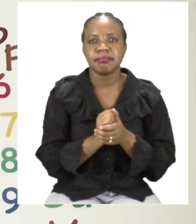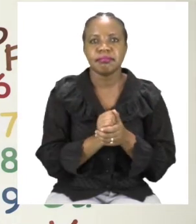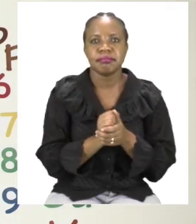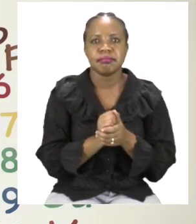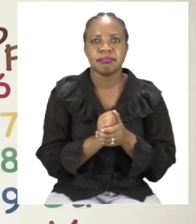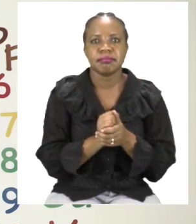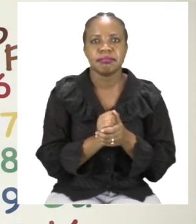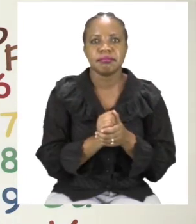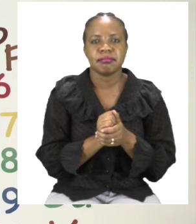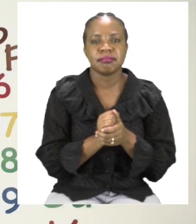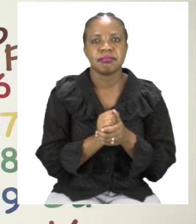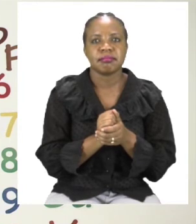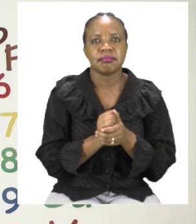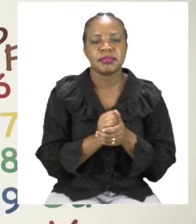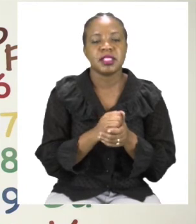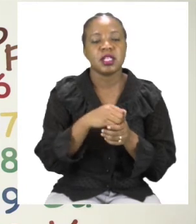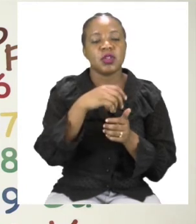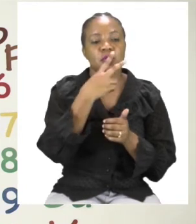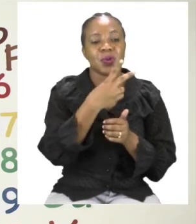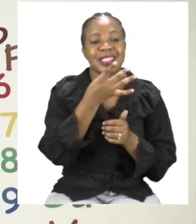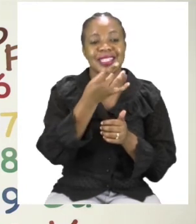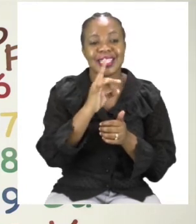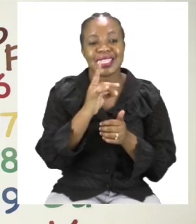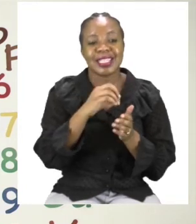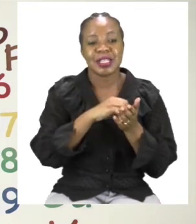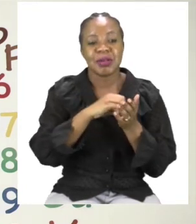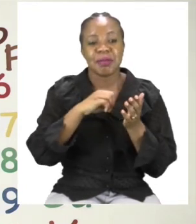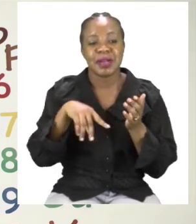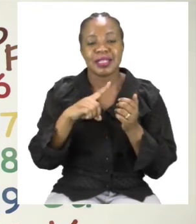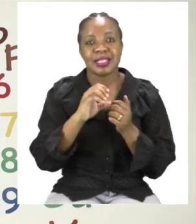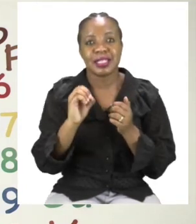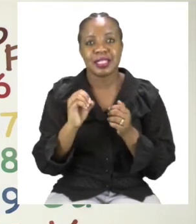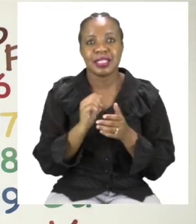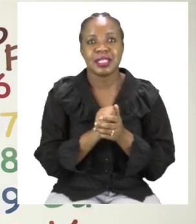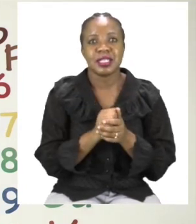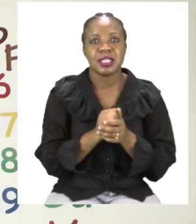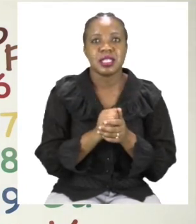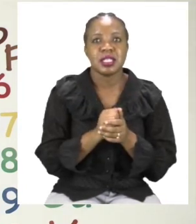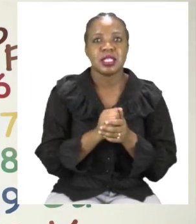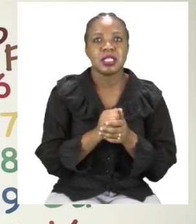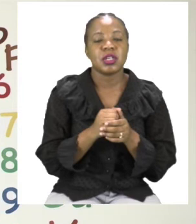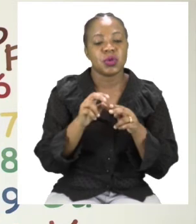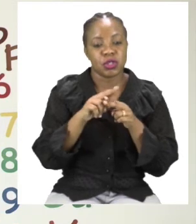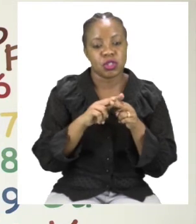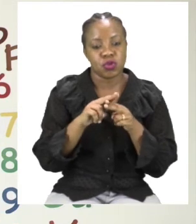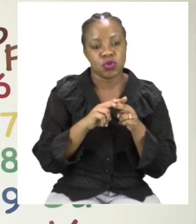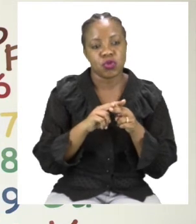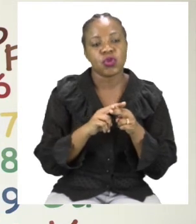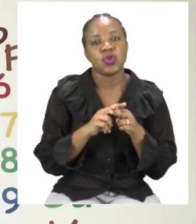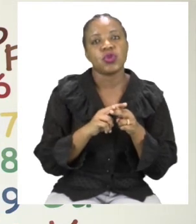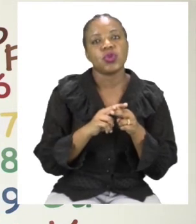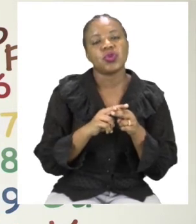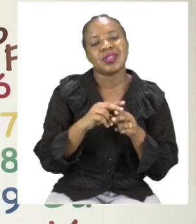10 from 28. Now you can use the decade method where we